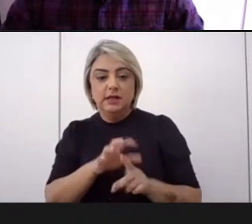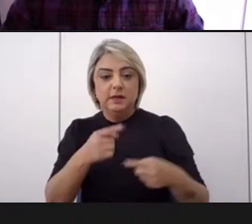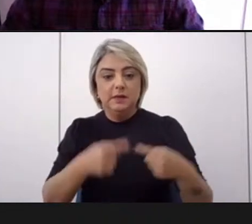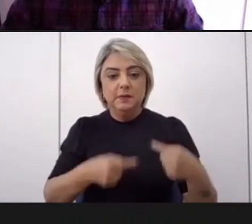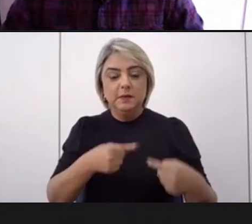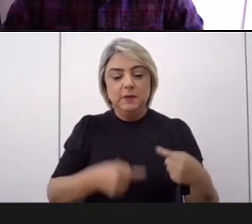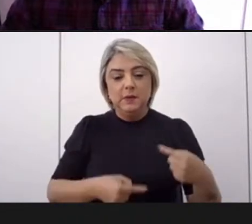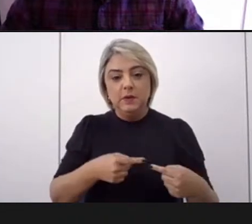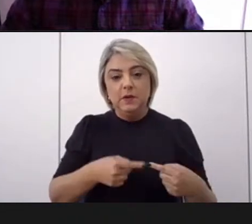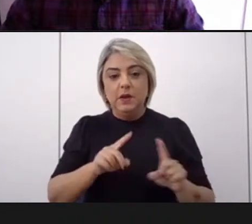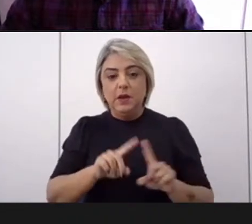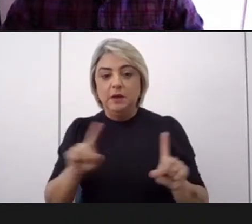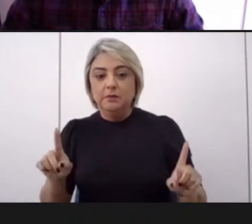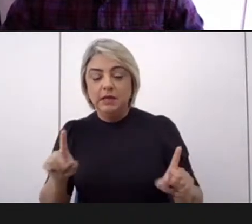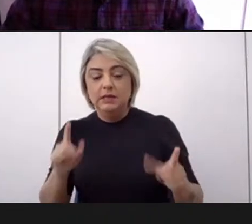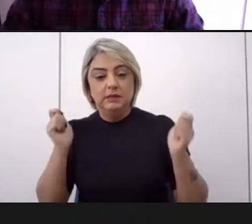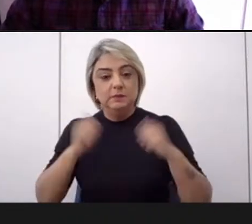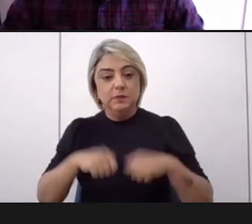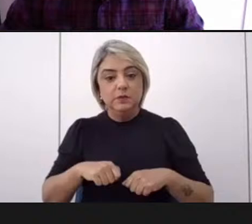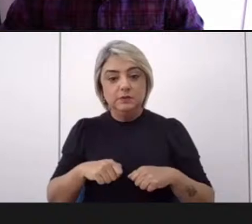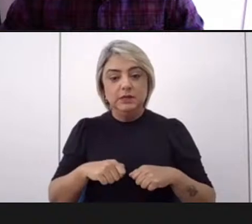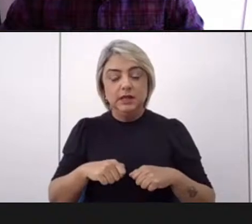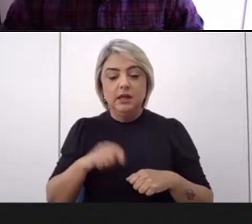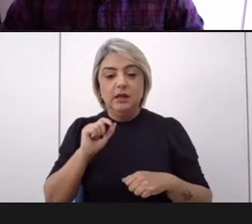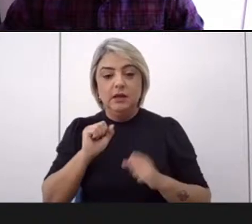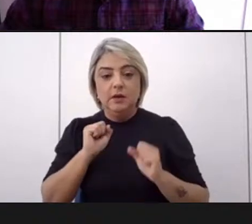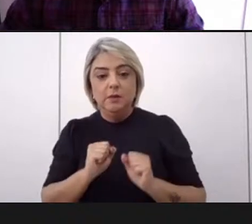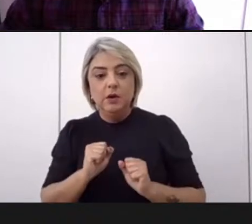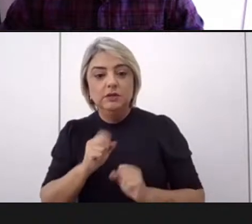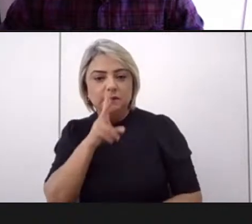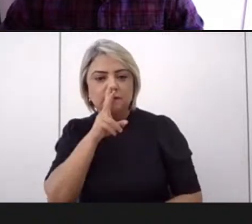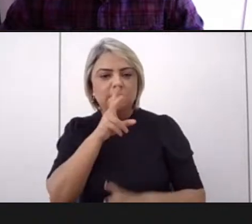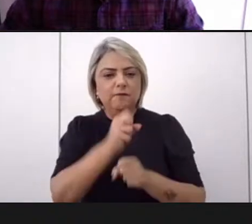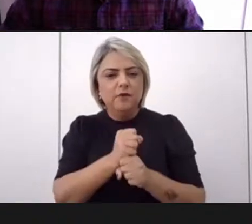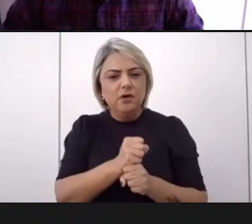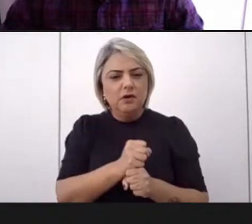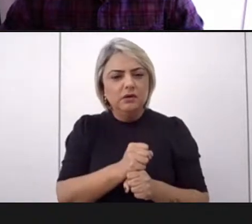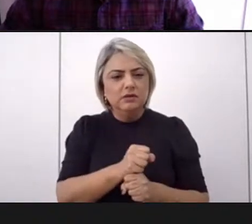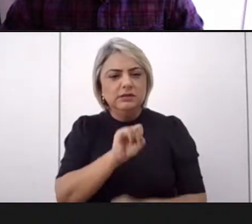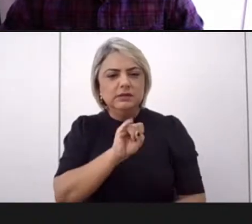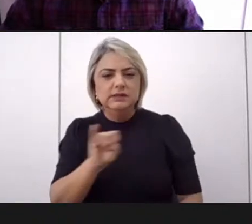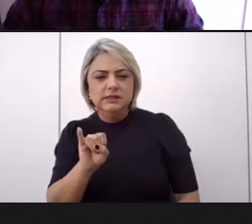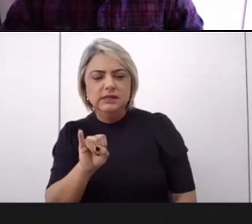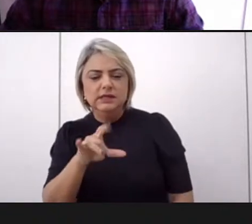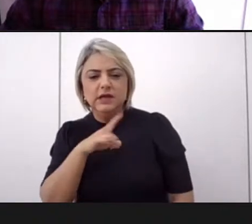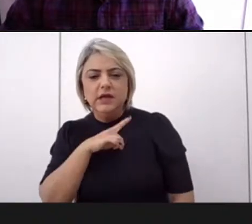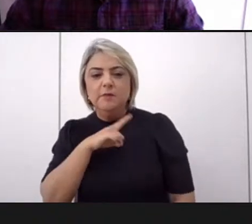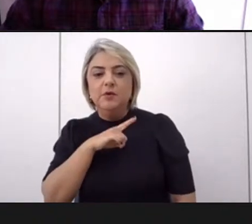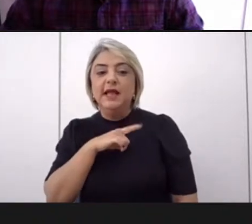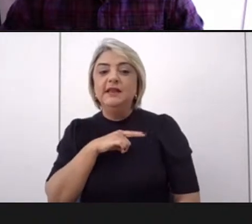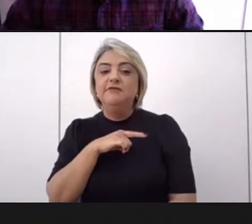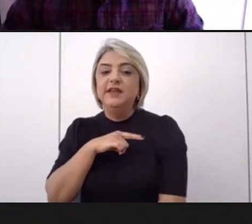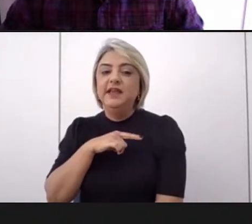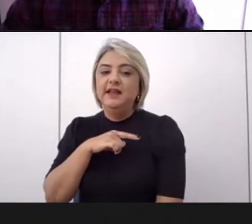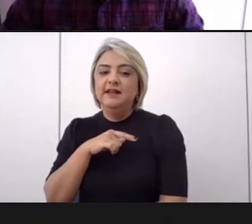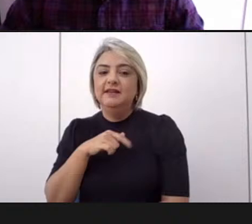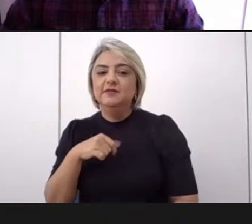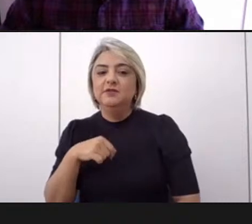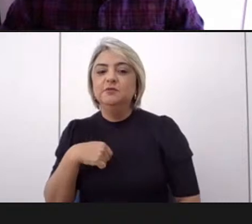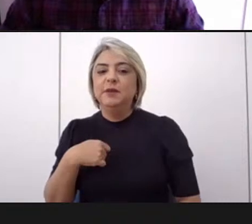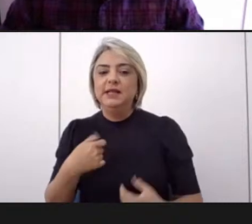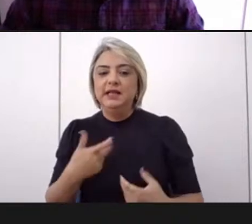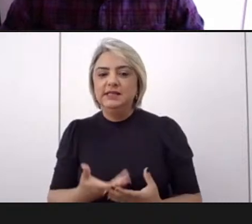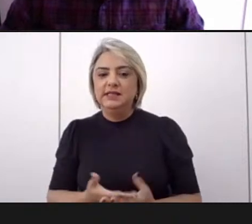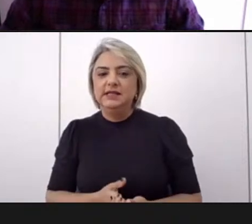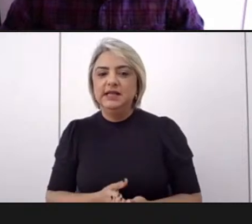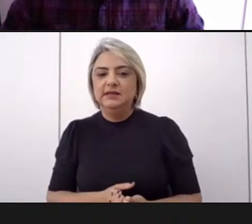possibilities can be very strong if you have the proper legal grounds and you are efficient in